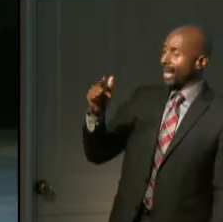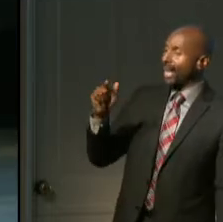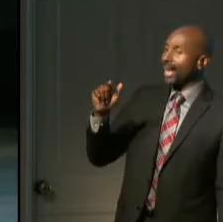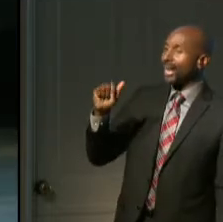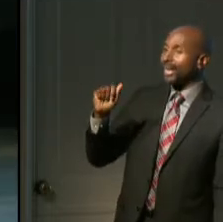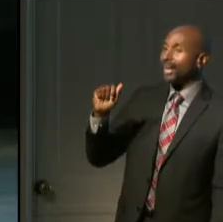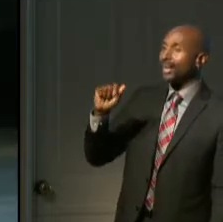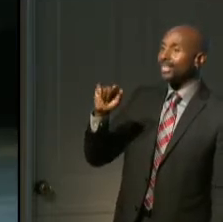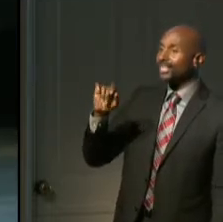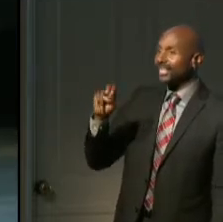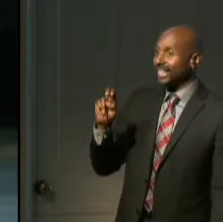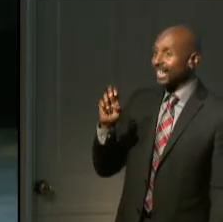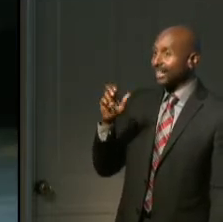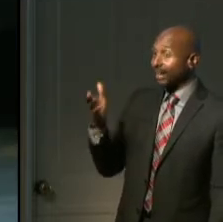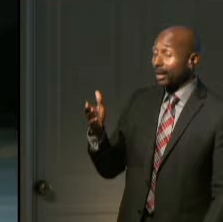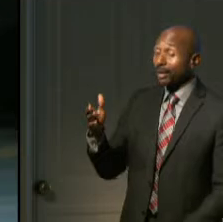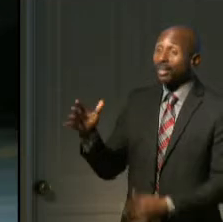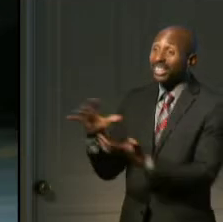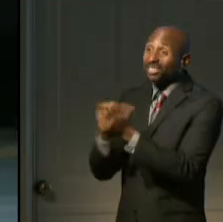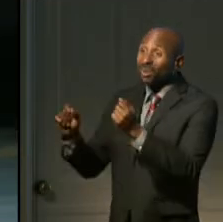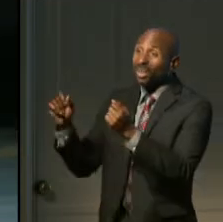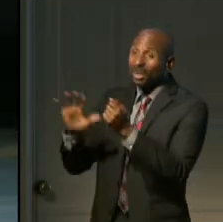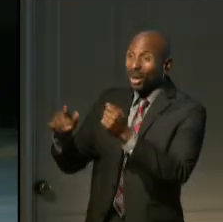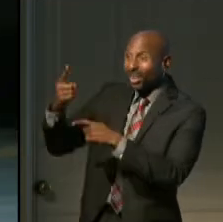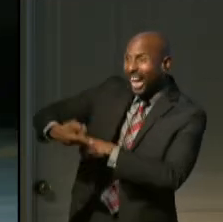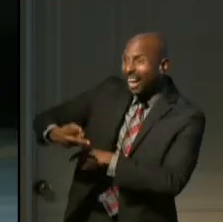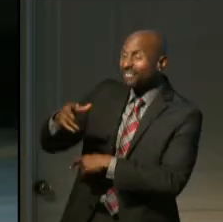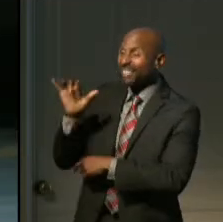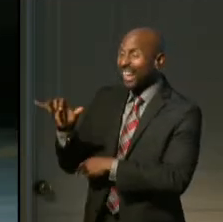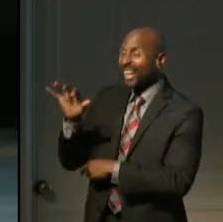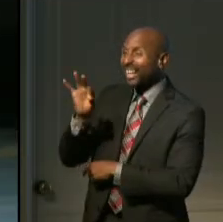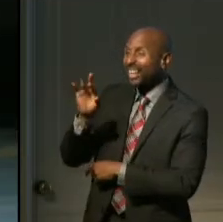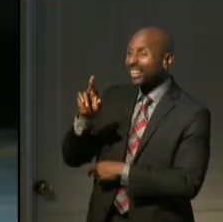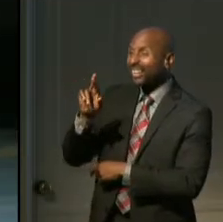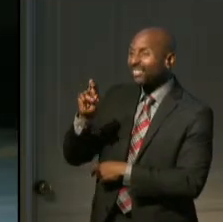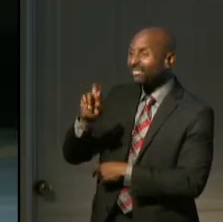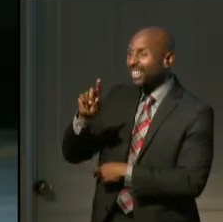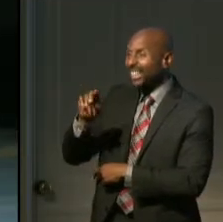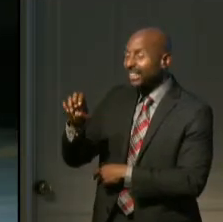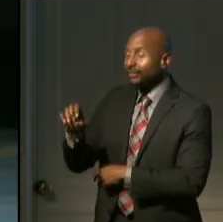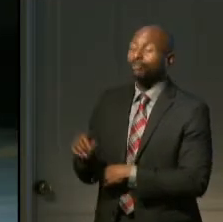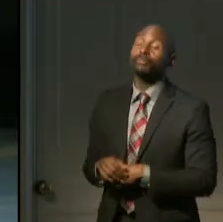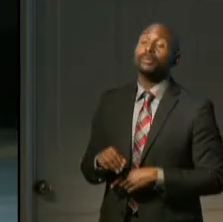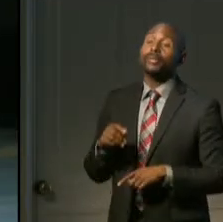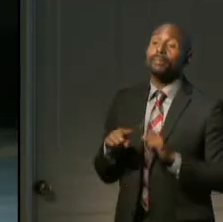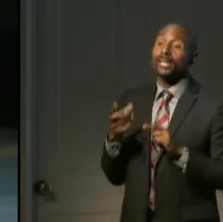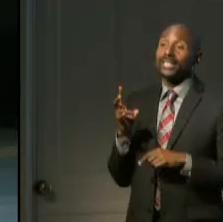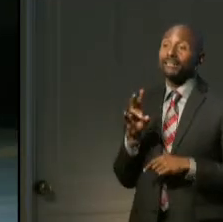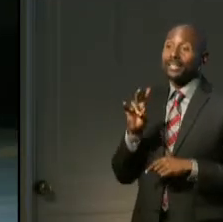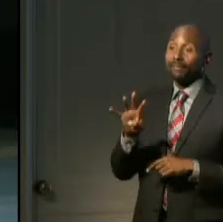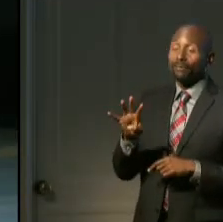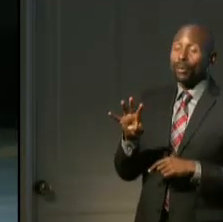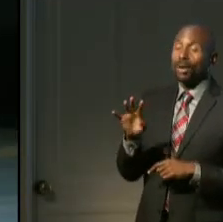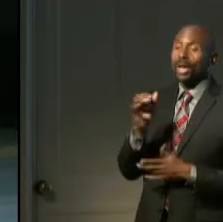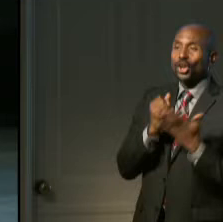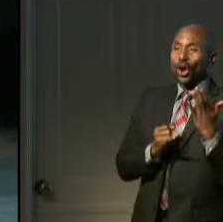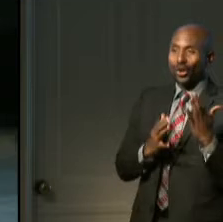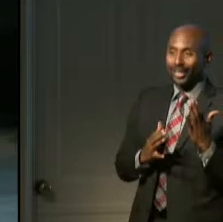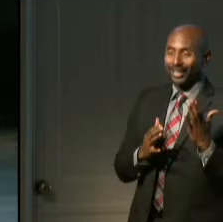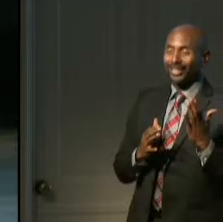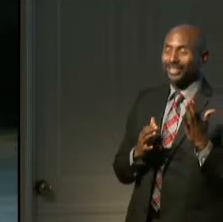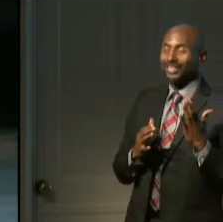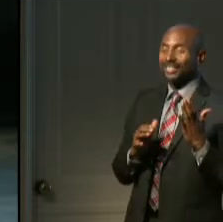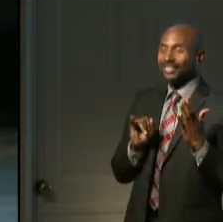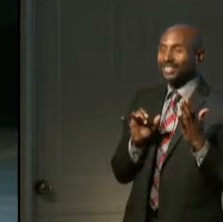turns out, a French delegation in 1674 had an artist named Jacques Carré, and he happened to do rough sketches of